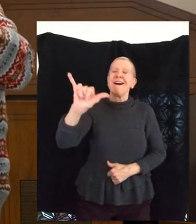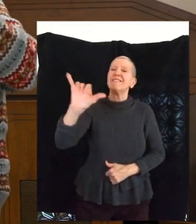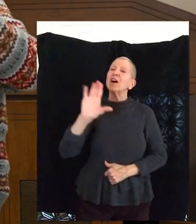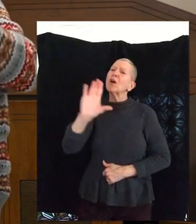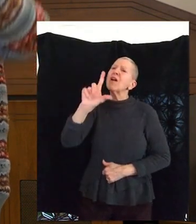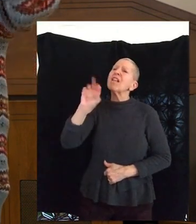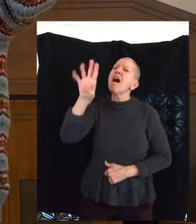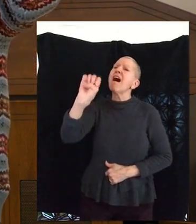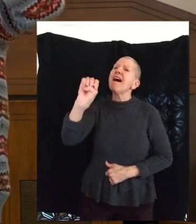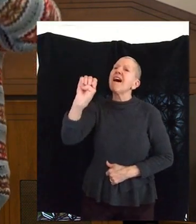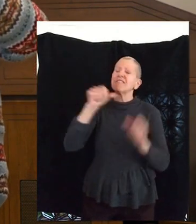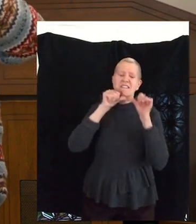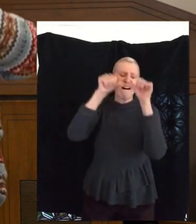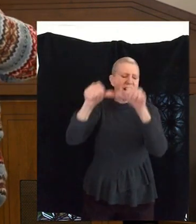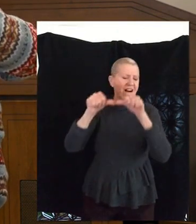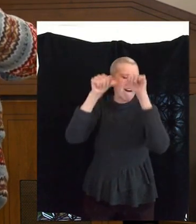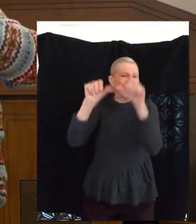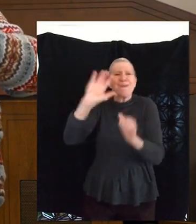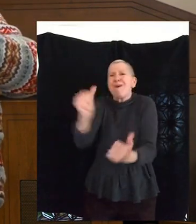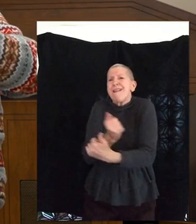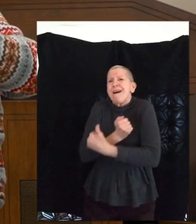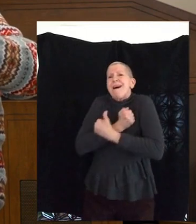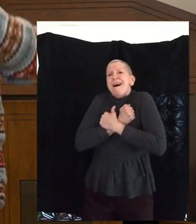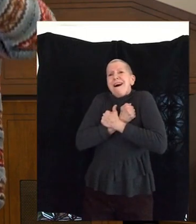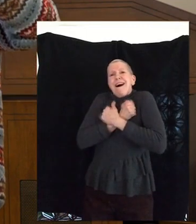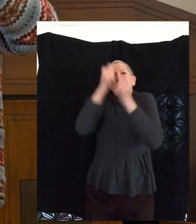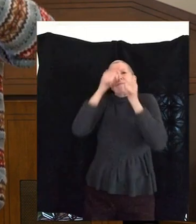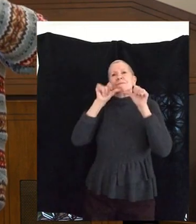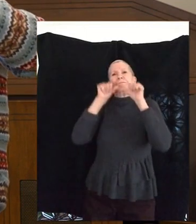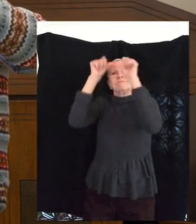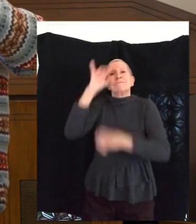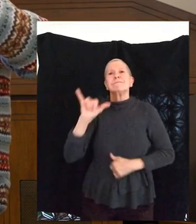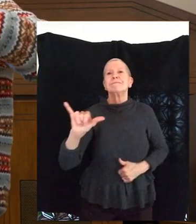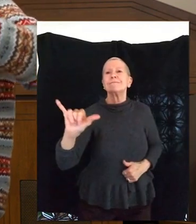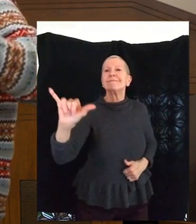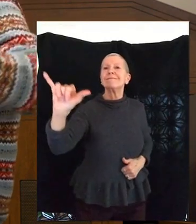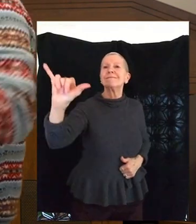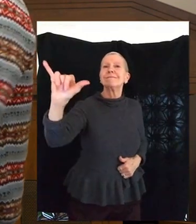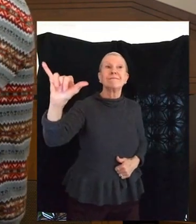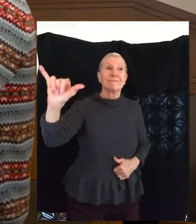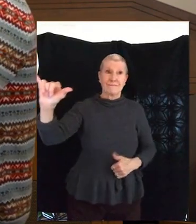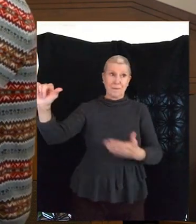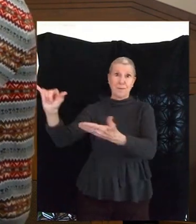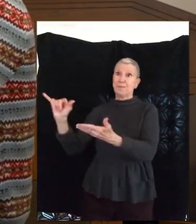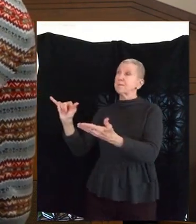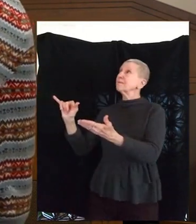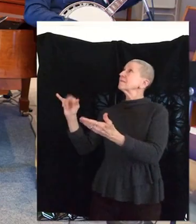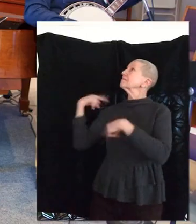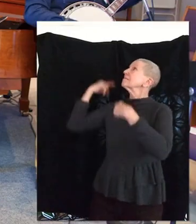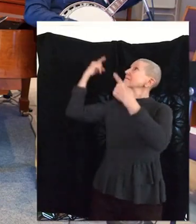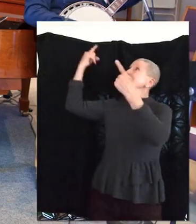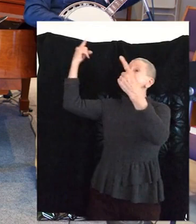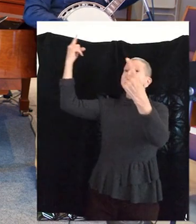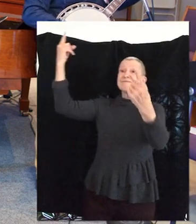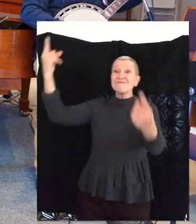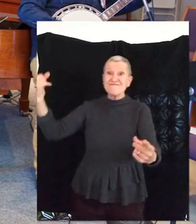Your love is lasting. Your love is everlasting. Since